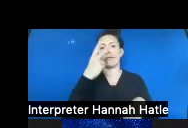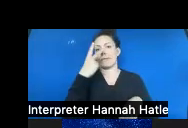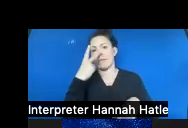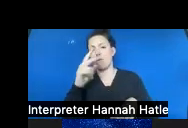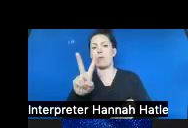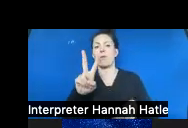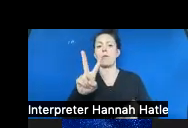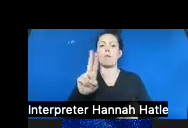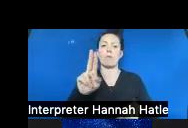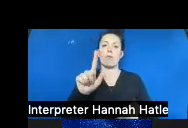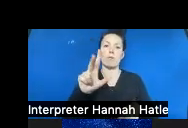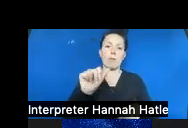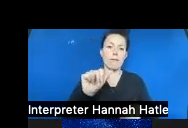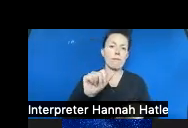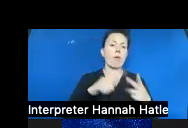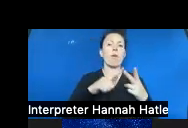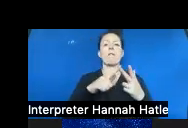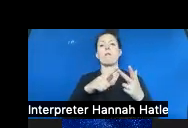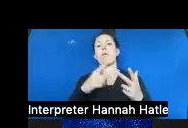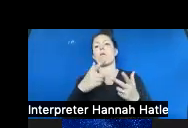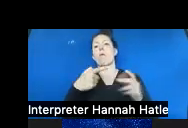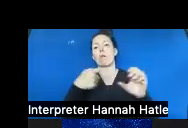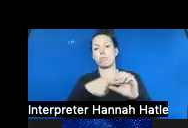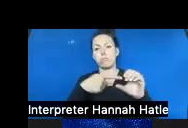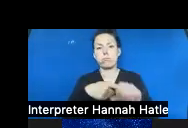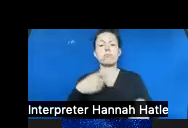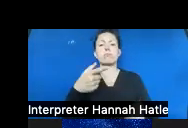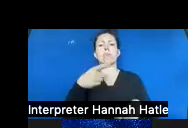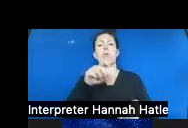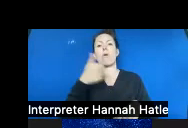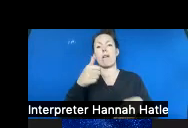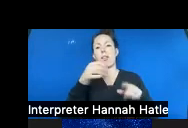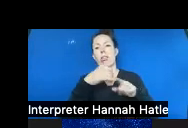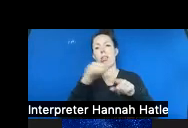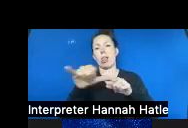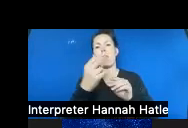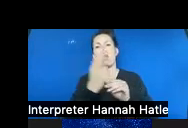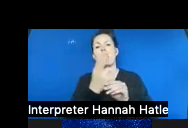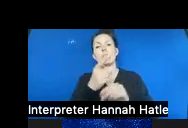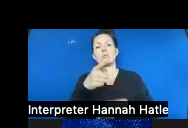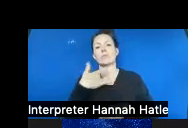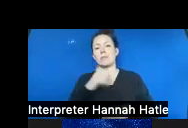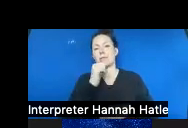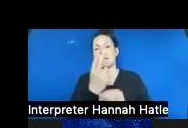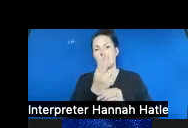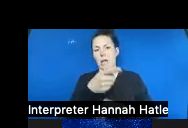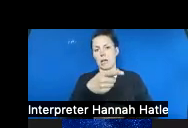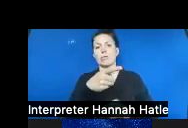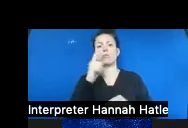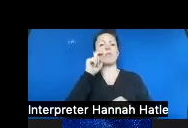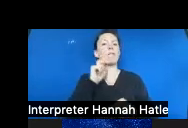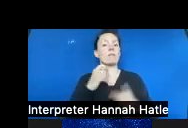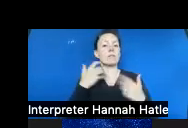and a red flag would be slang that's used, phrases for sex and graphic phrases not typically used in sexual